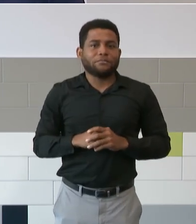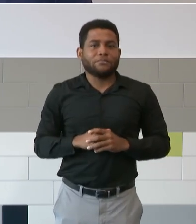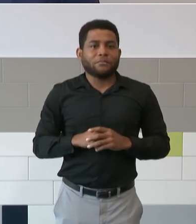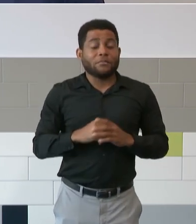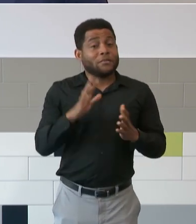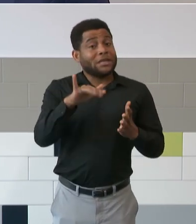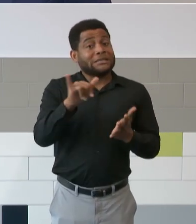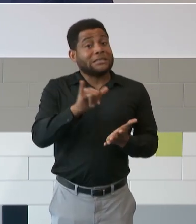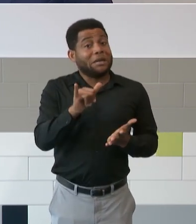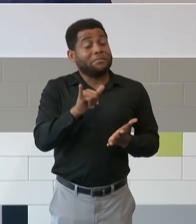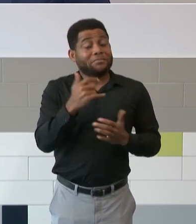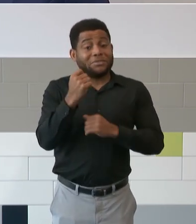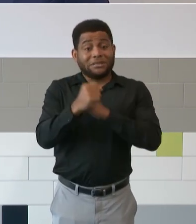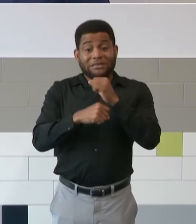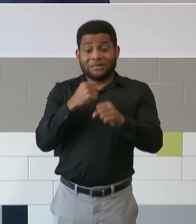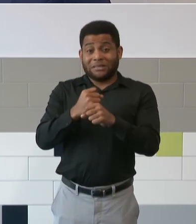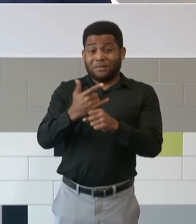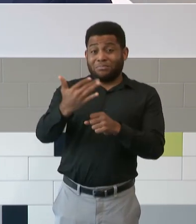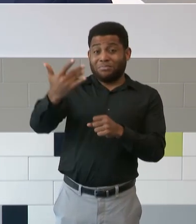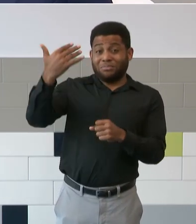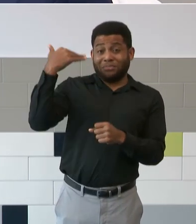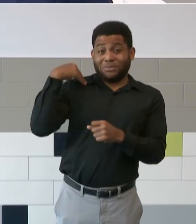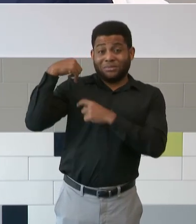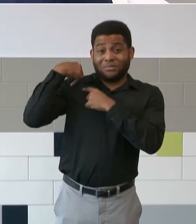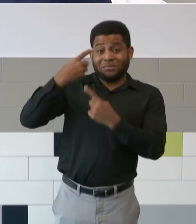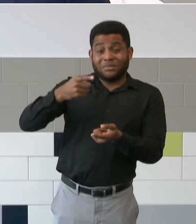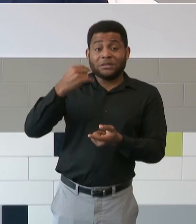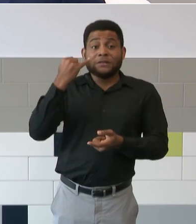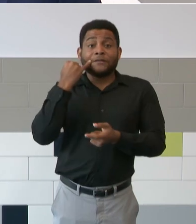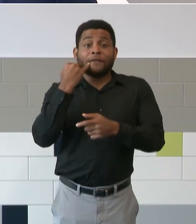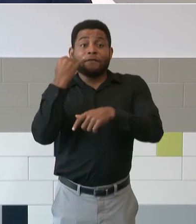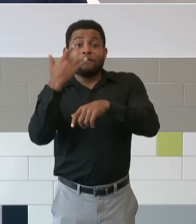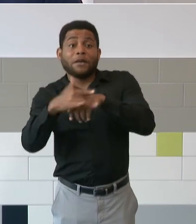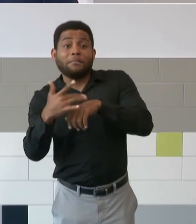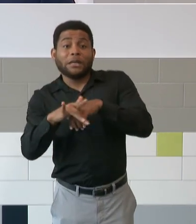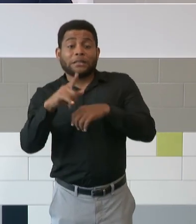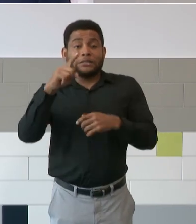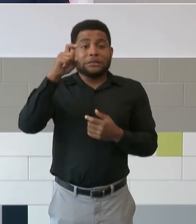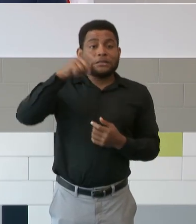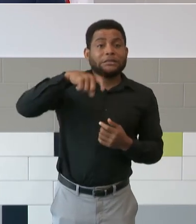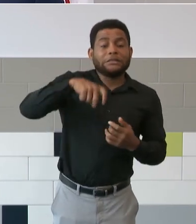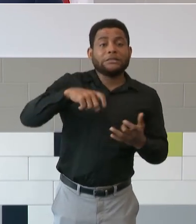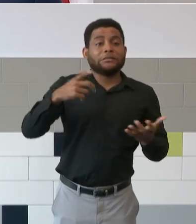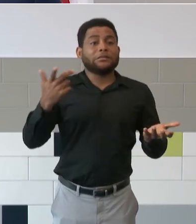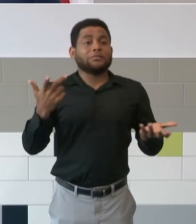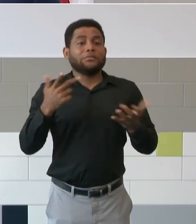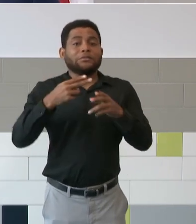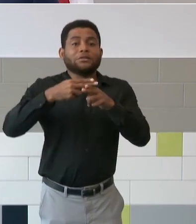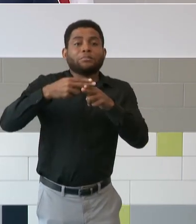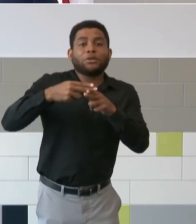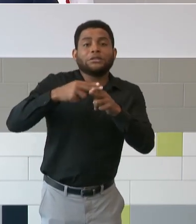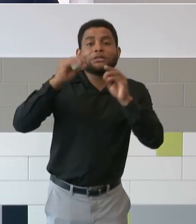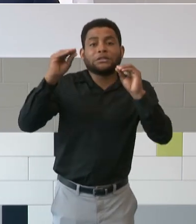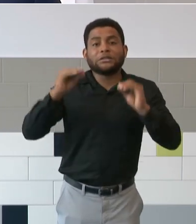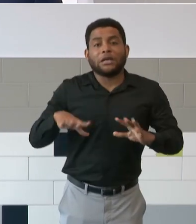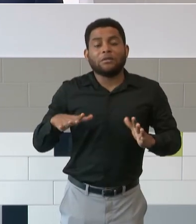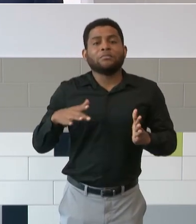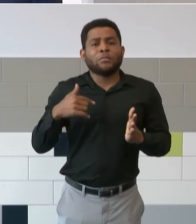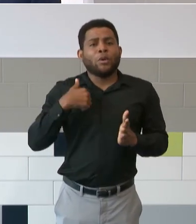past, if there is a vacancy or a need for a substitute, we'll have the appropriate person in place for day one on